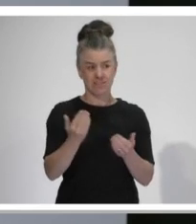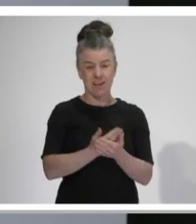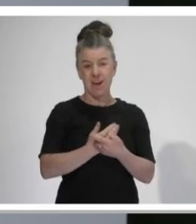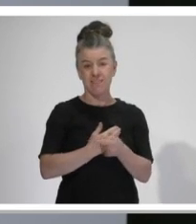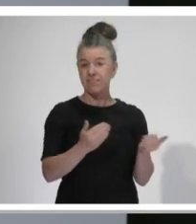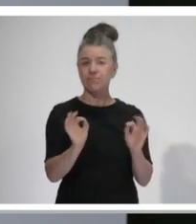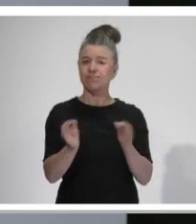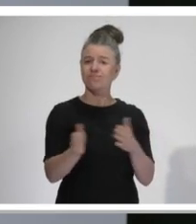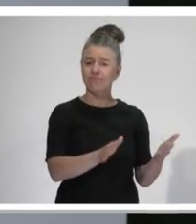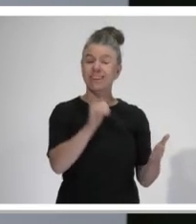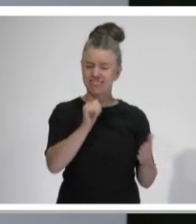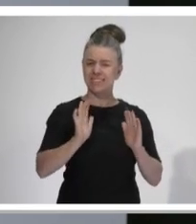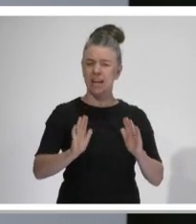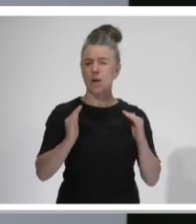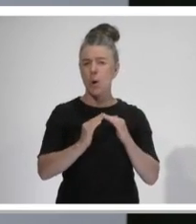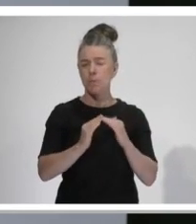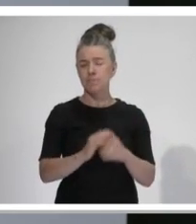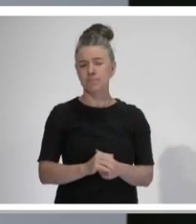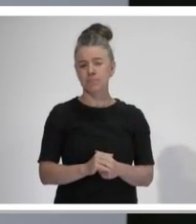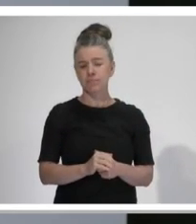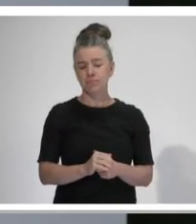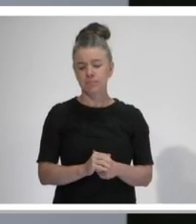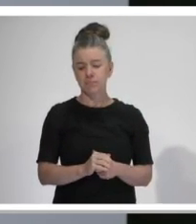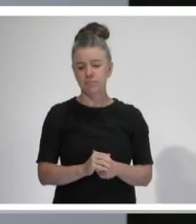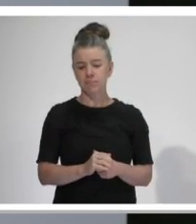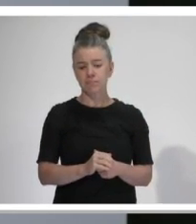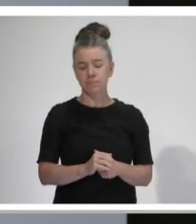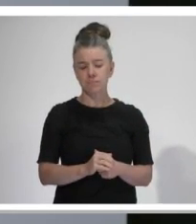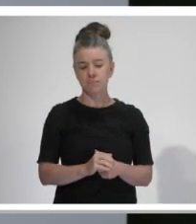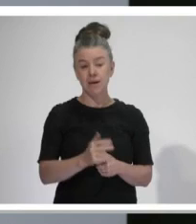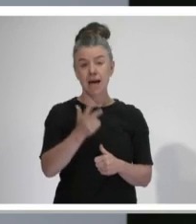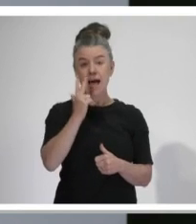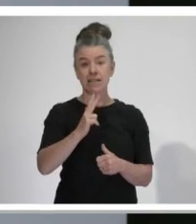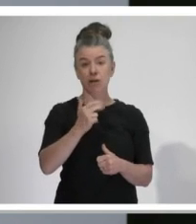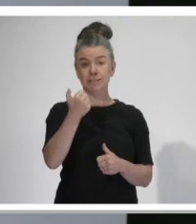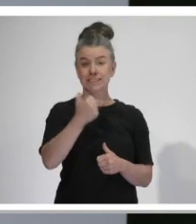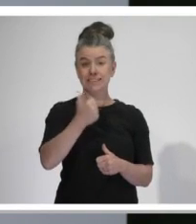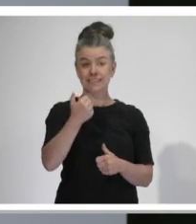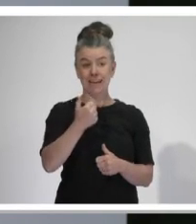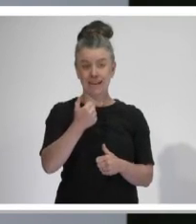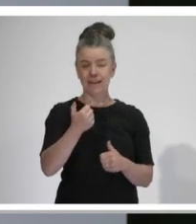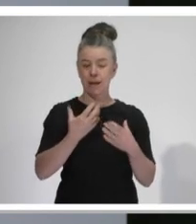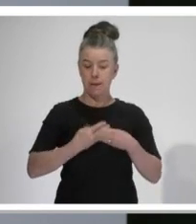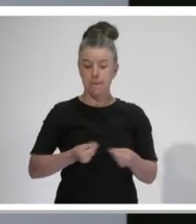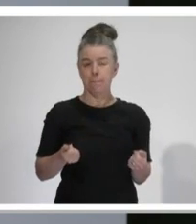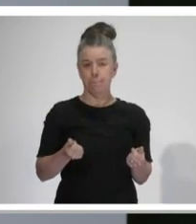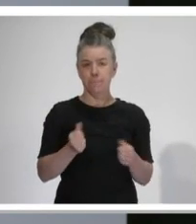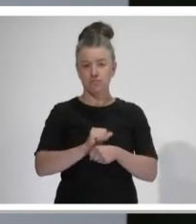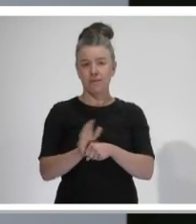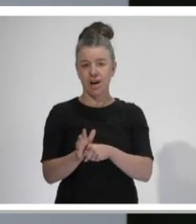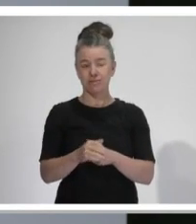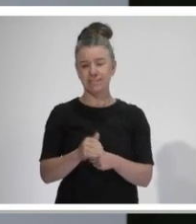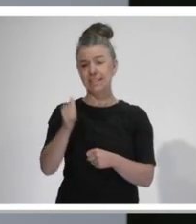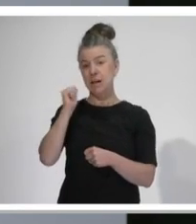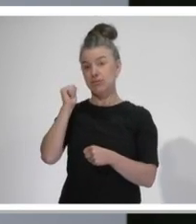There are now 816 reported cases of COVID-19 who have recovered, an increase of 46 on